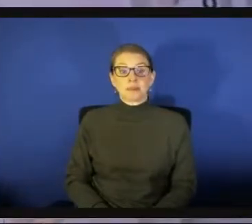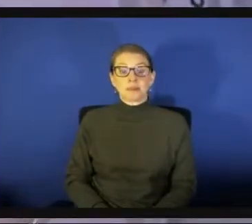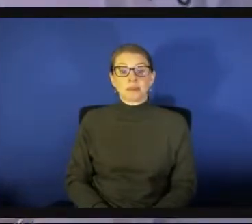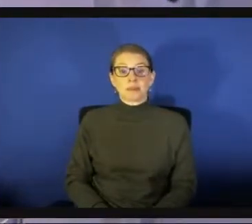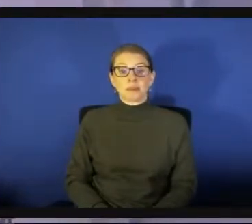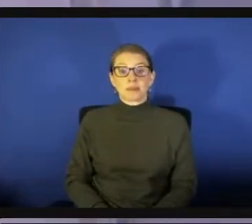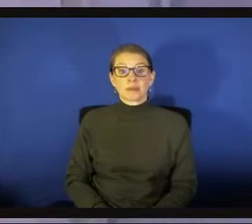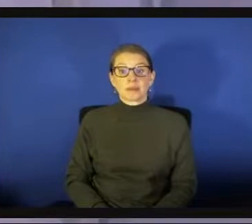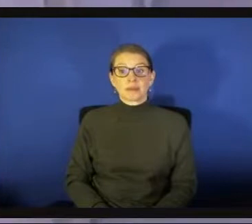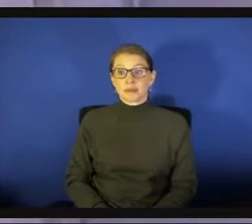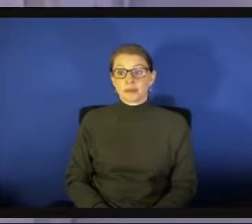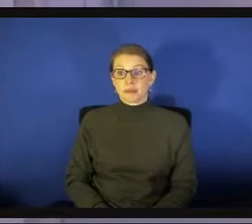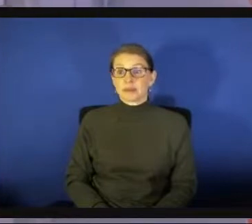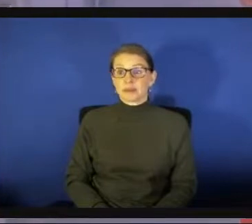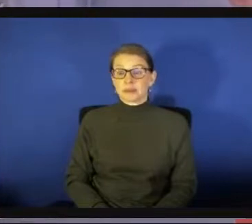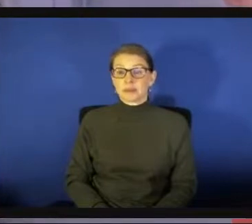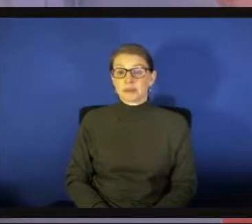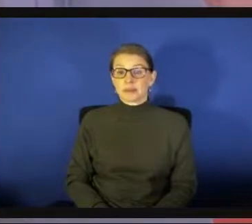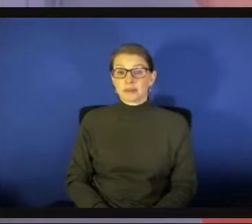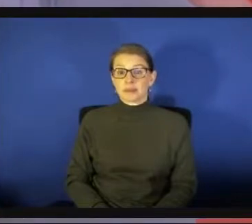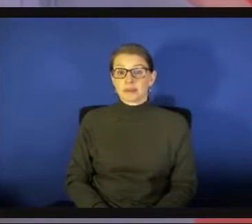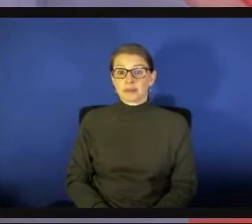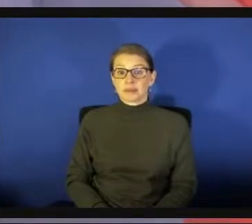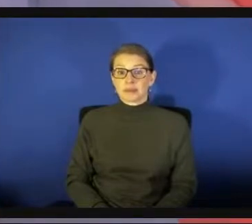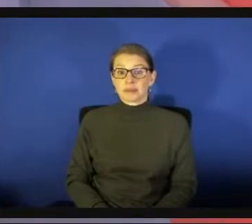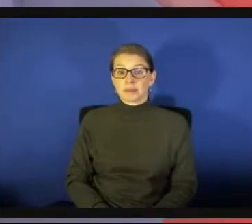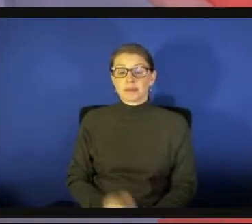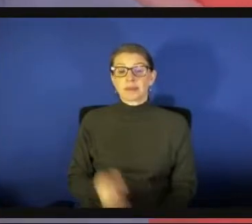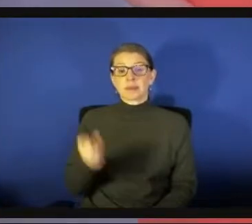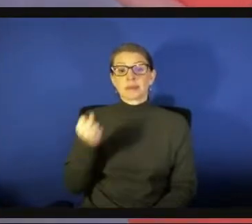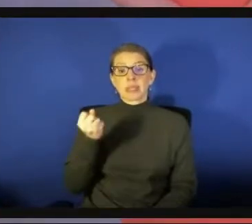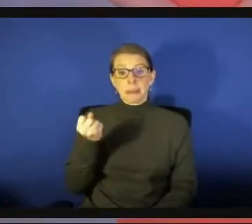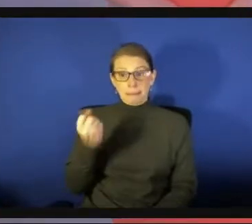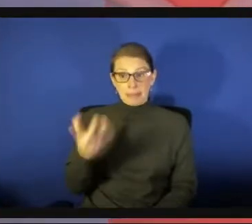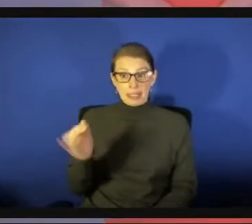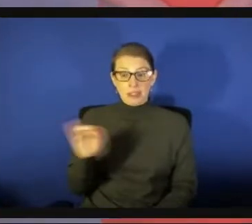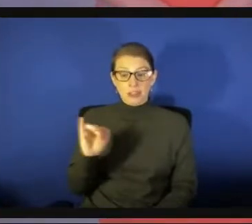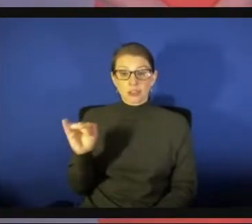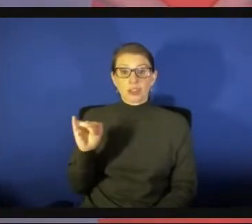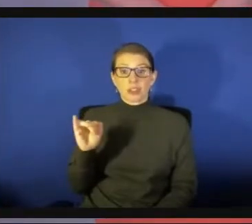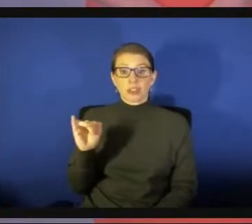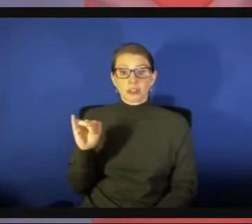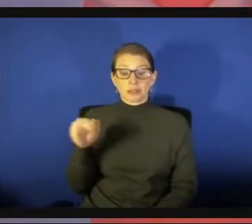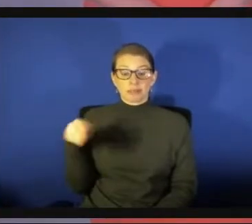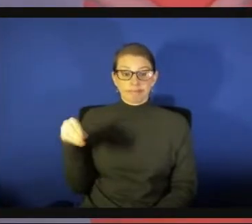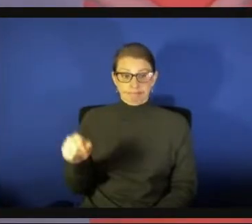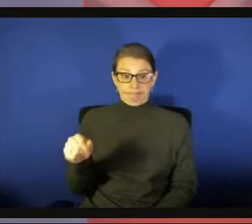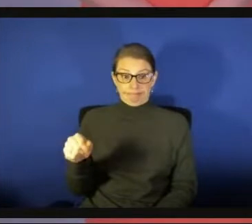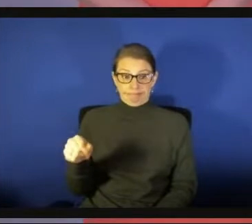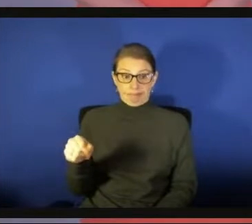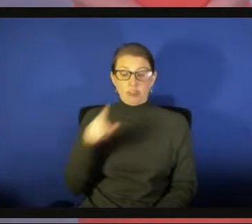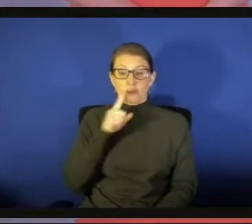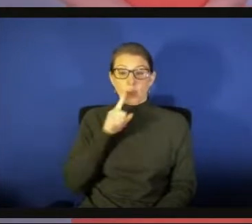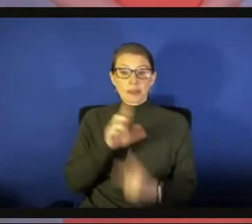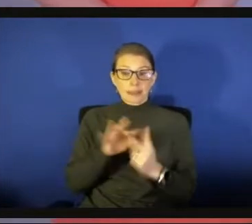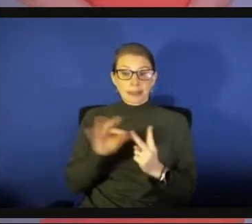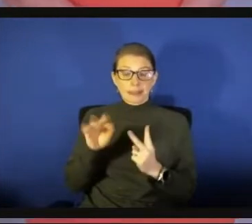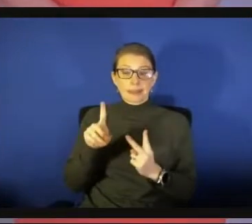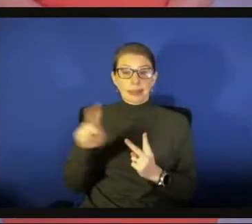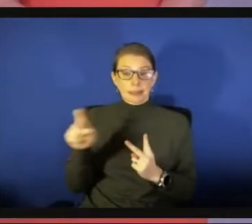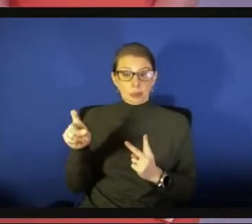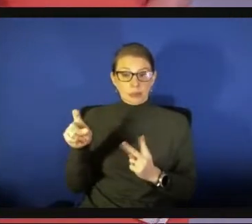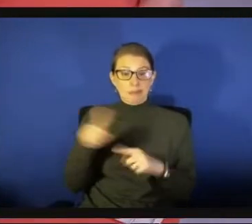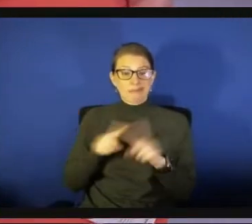Yes, so there are, so many insurances do cover proton therapy for select diagnoses, but that doesn't